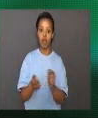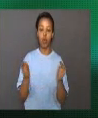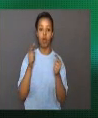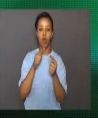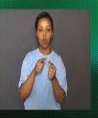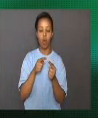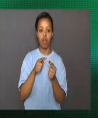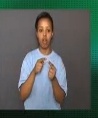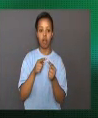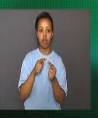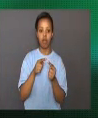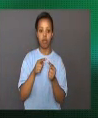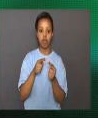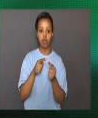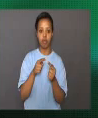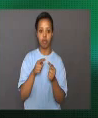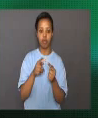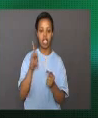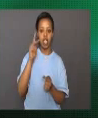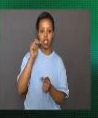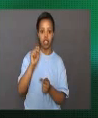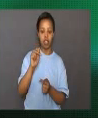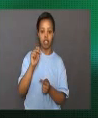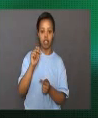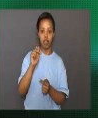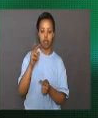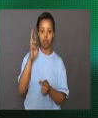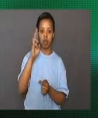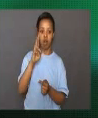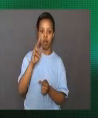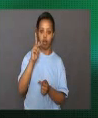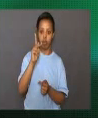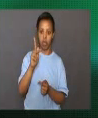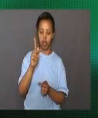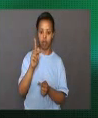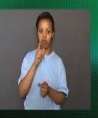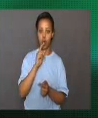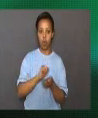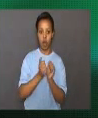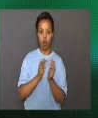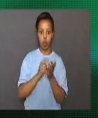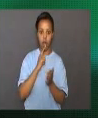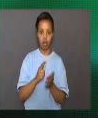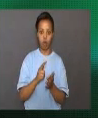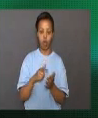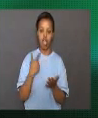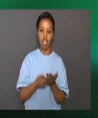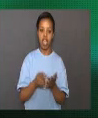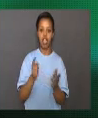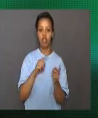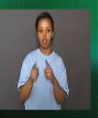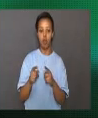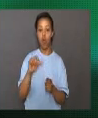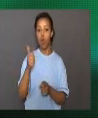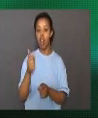to triose phosphate, or TP, which is another